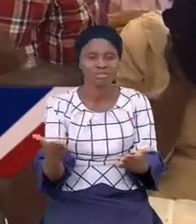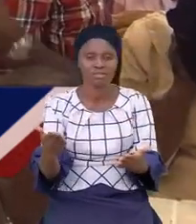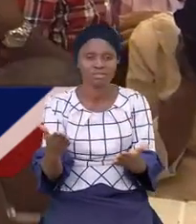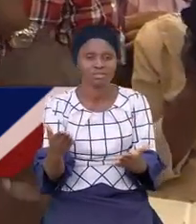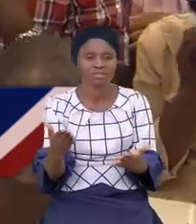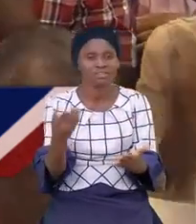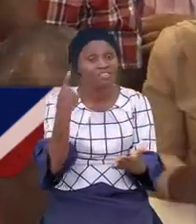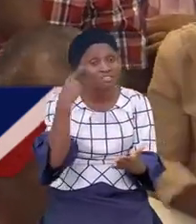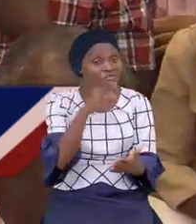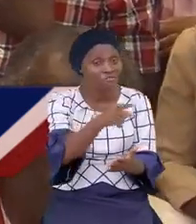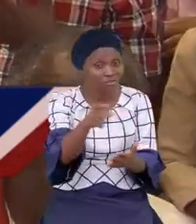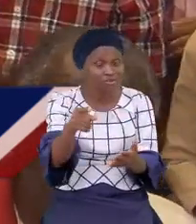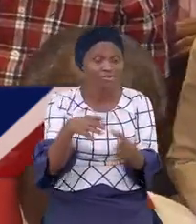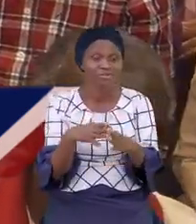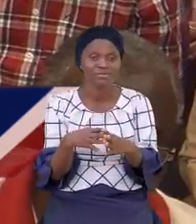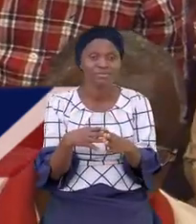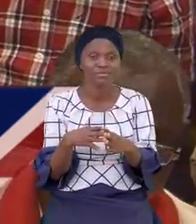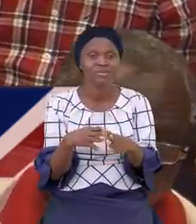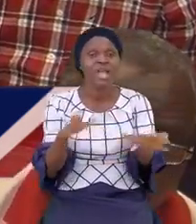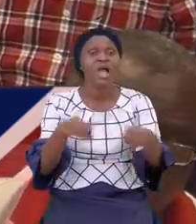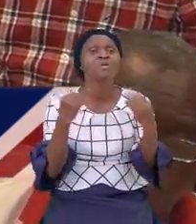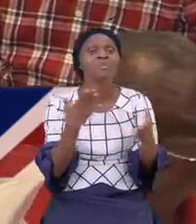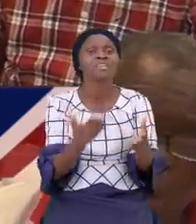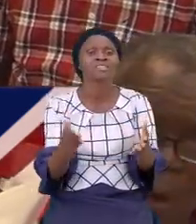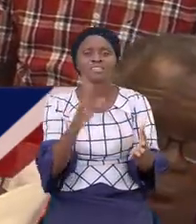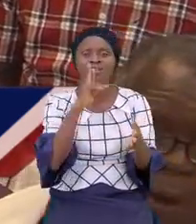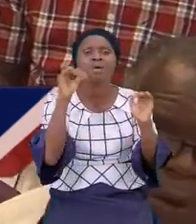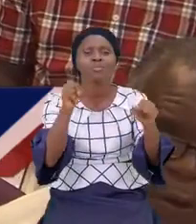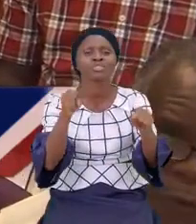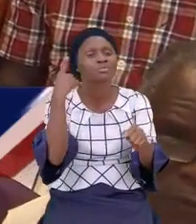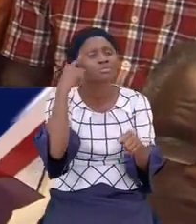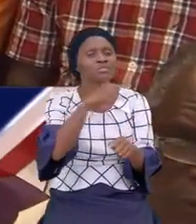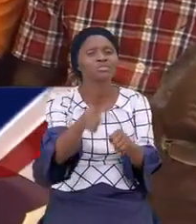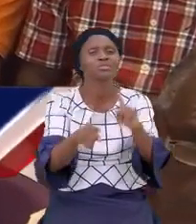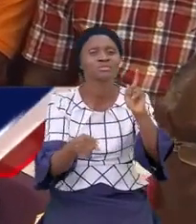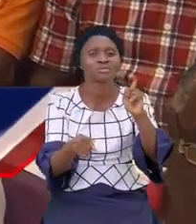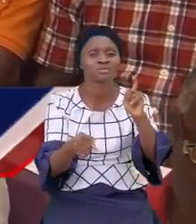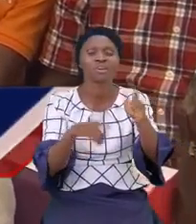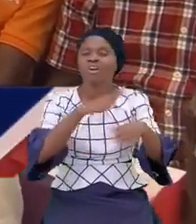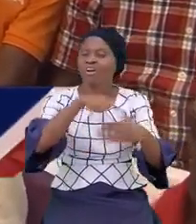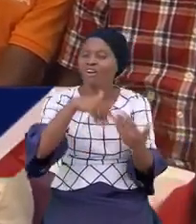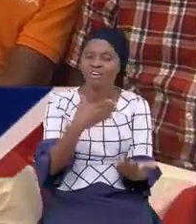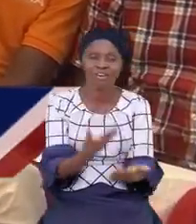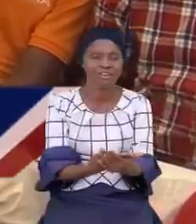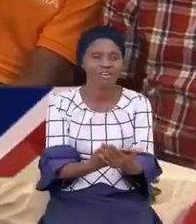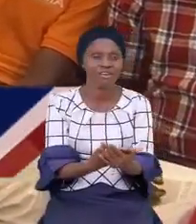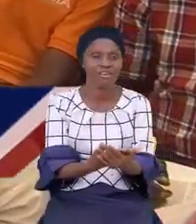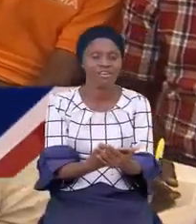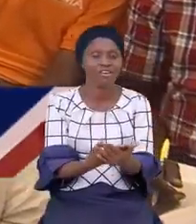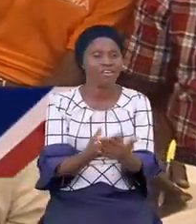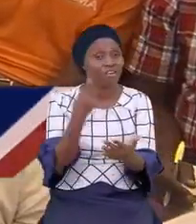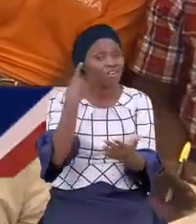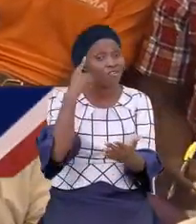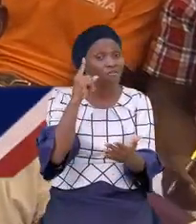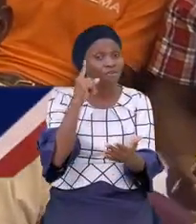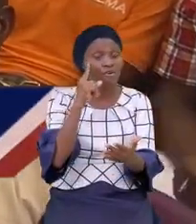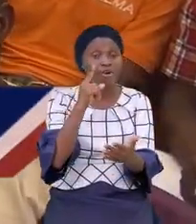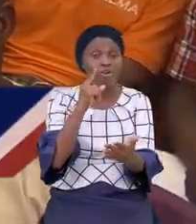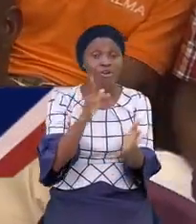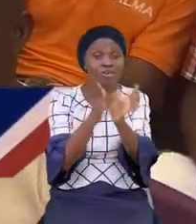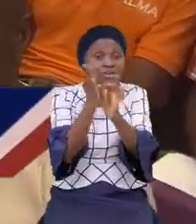you? How many things are possible for the believer here